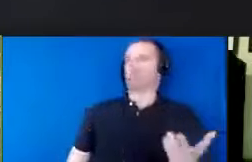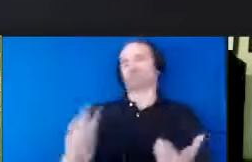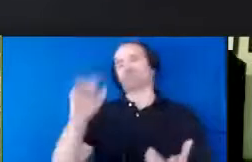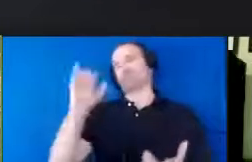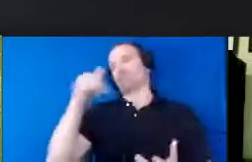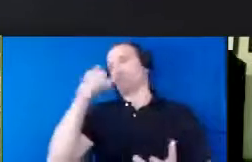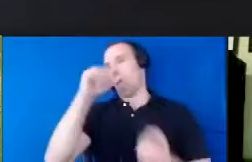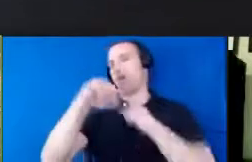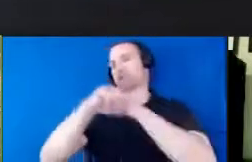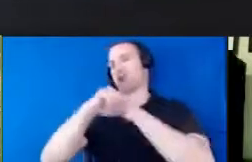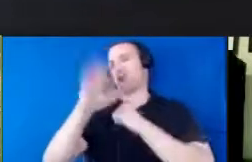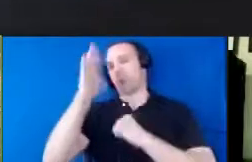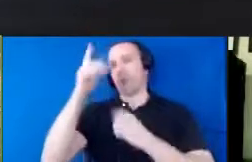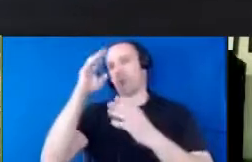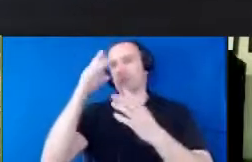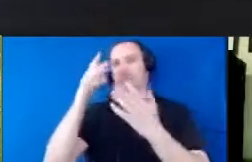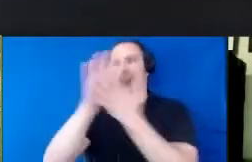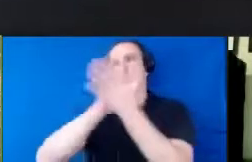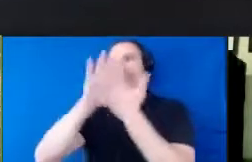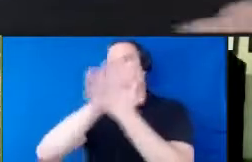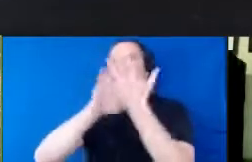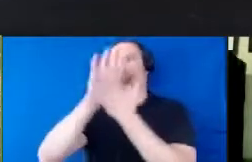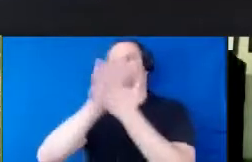days. So my